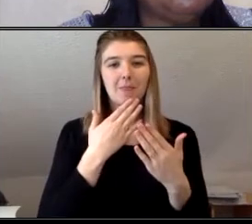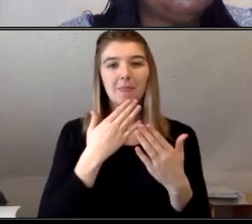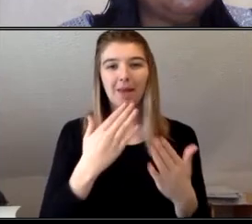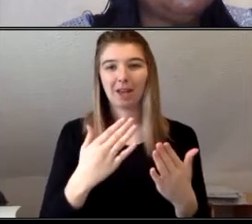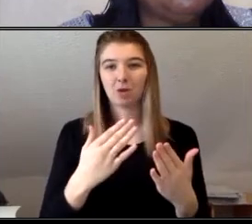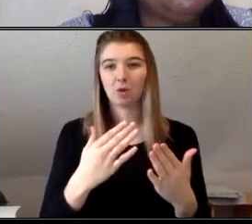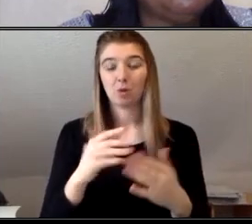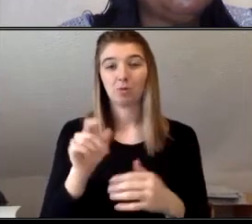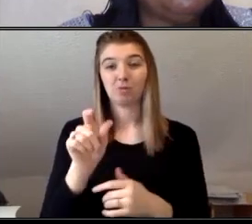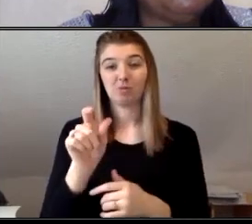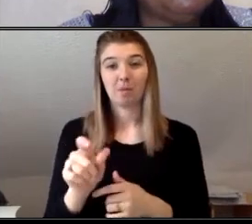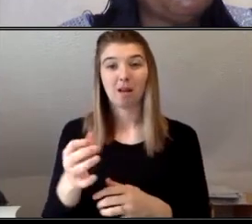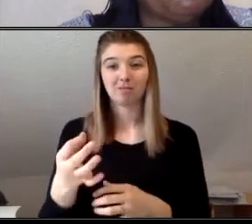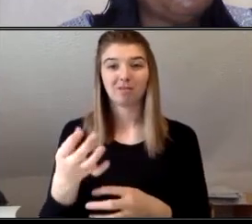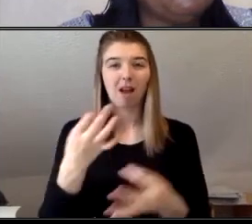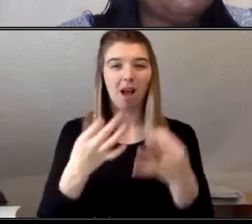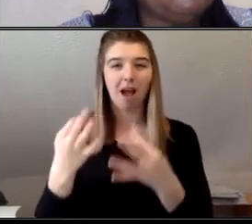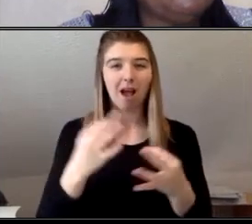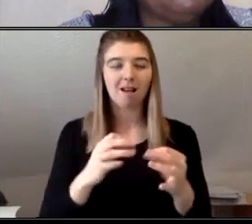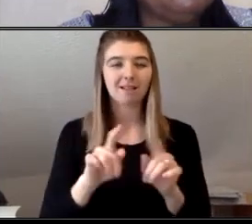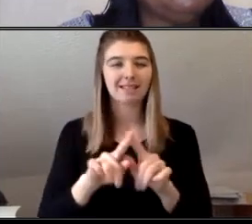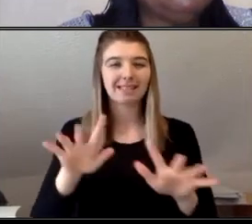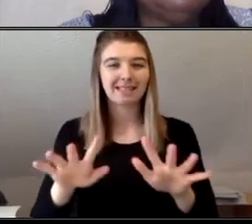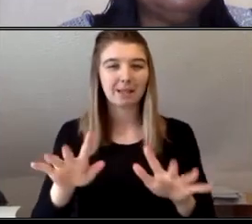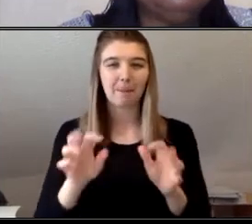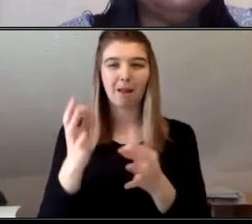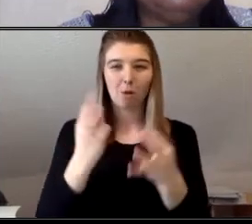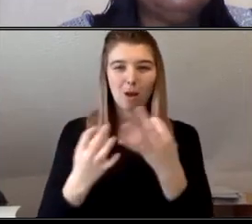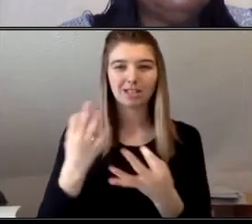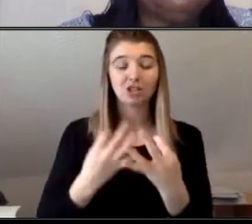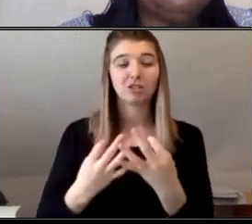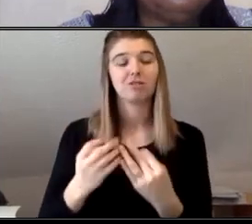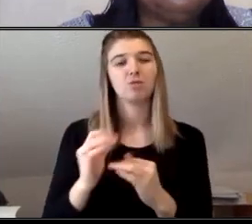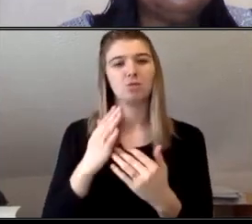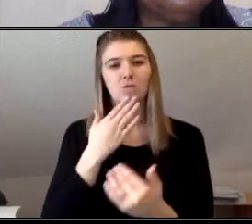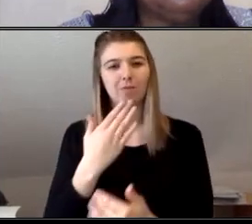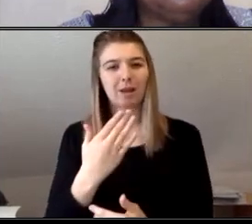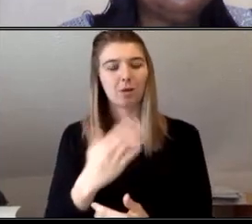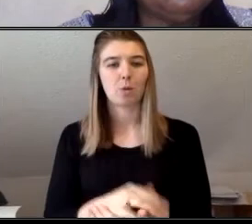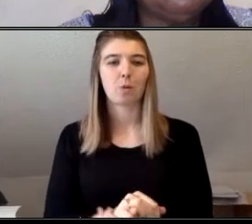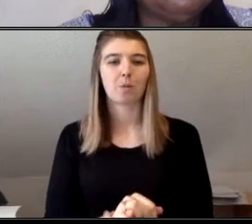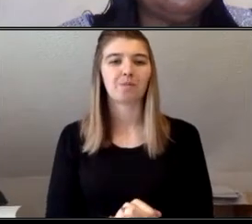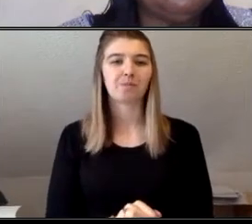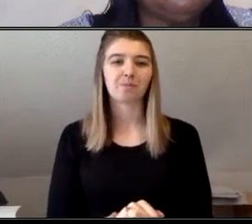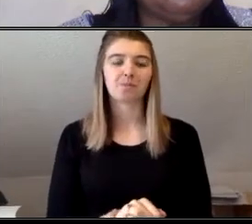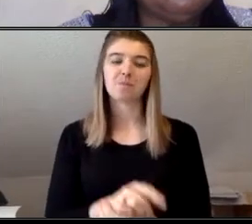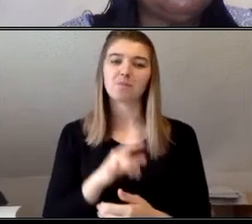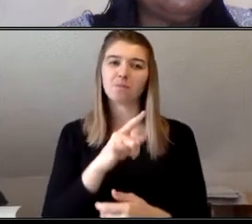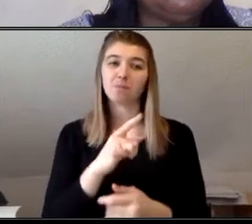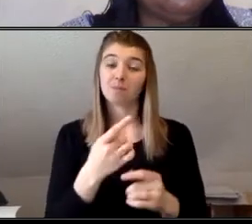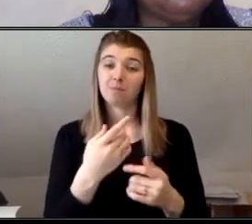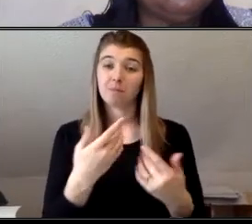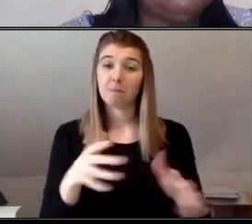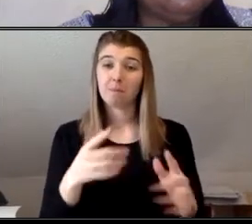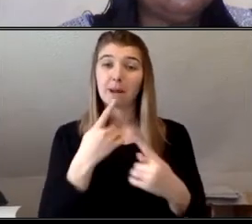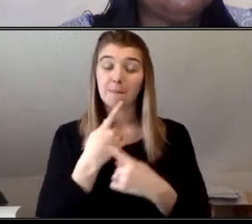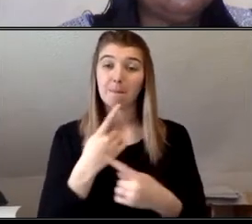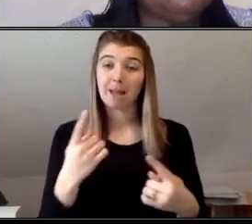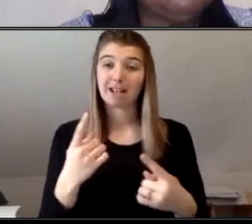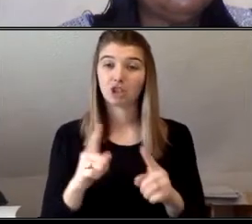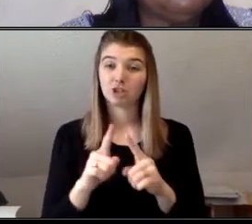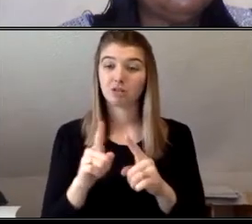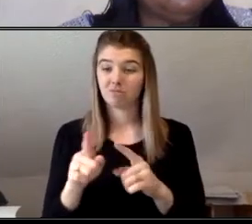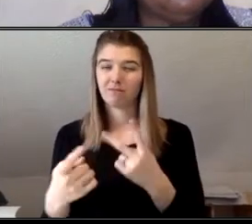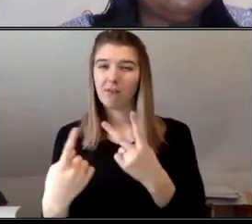a very similar question based on that. And actually, coming from something you did mention in there, Claire has asked